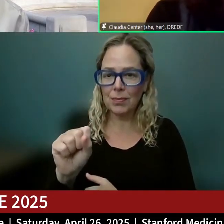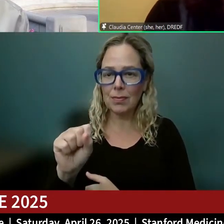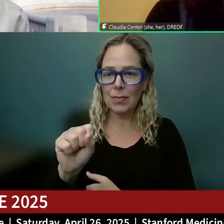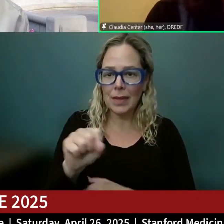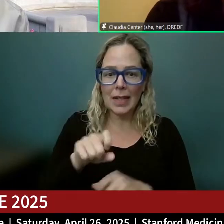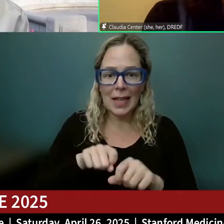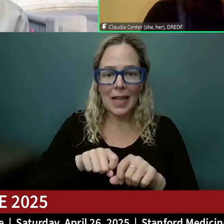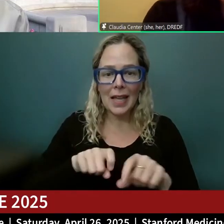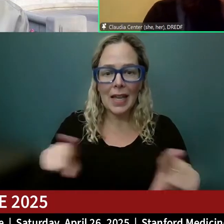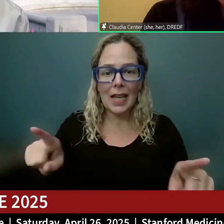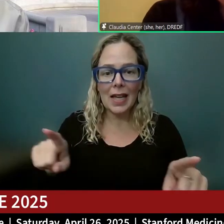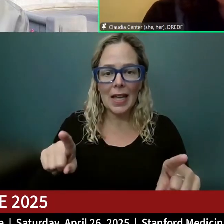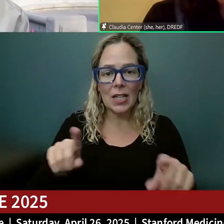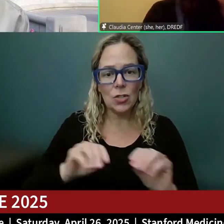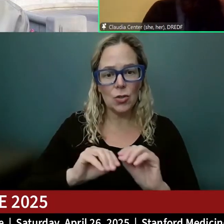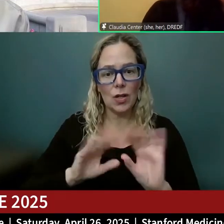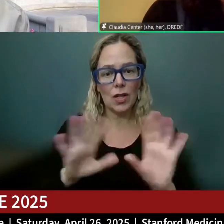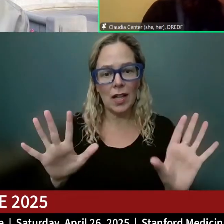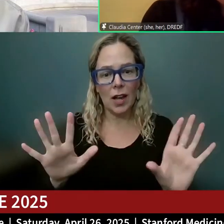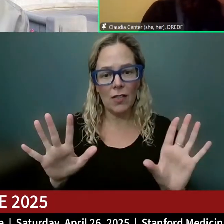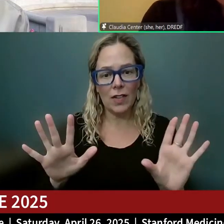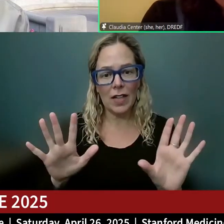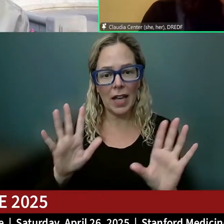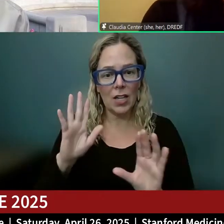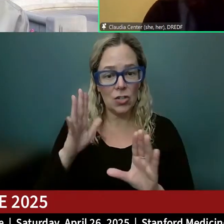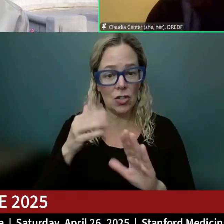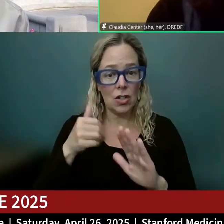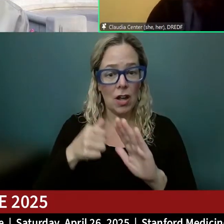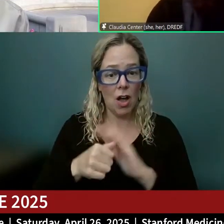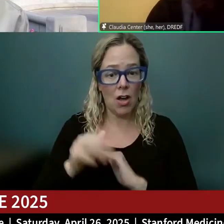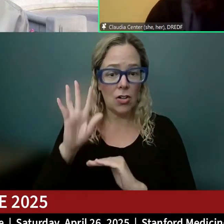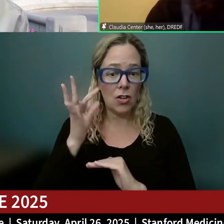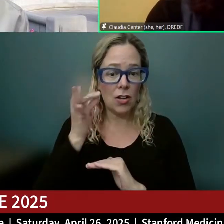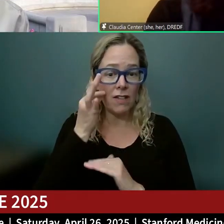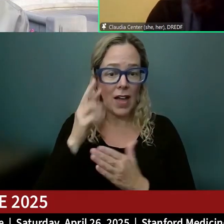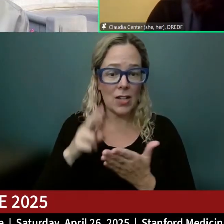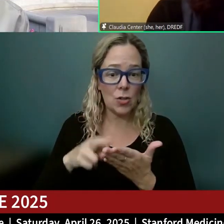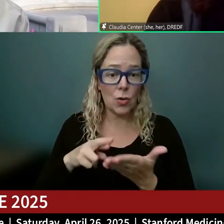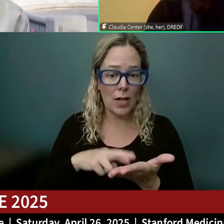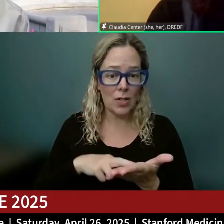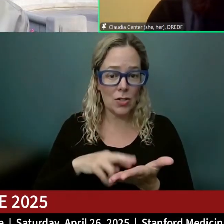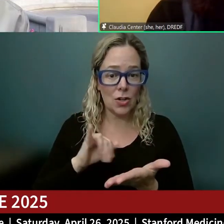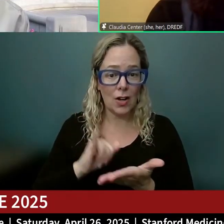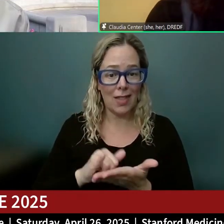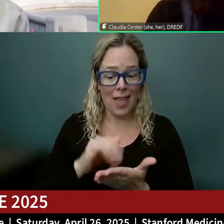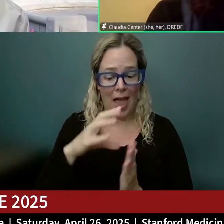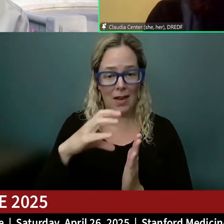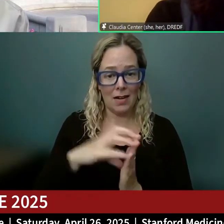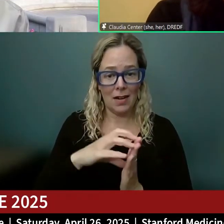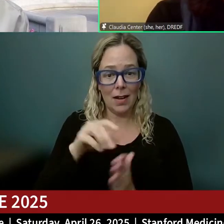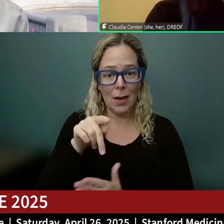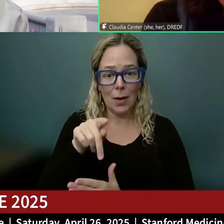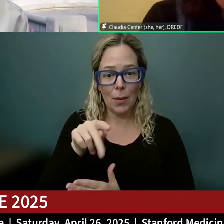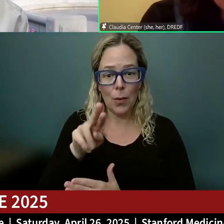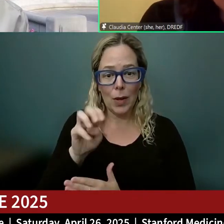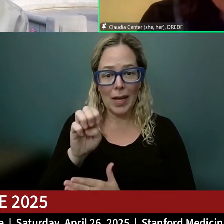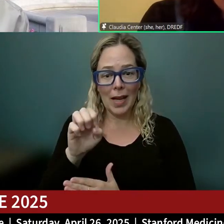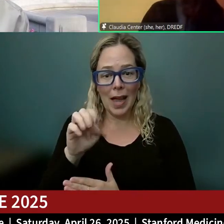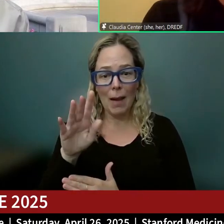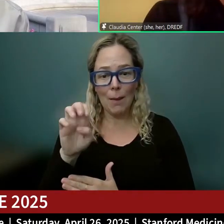in the Federal Register saying that that part of the preamble that I was talking about gender dysphoria,